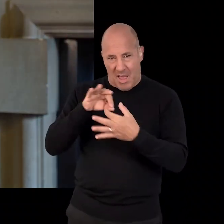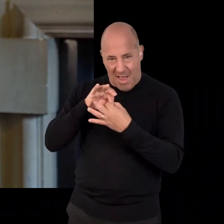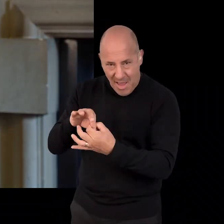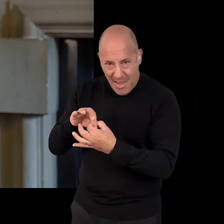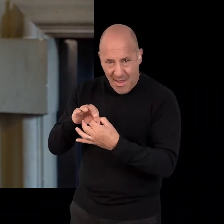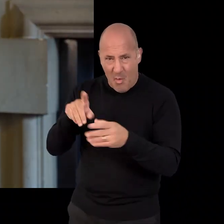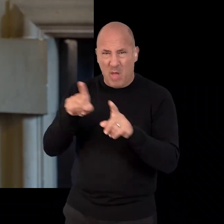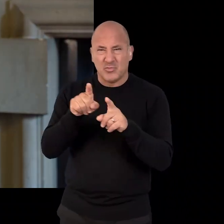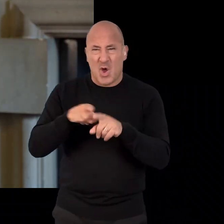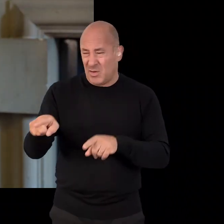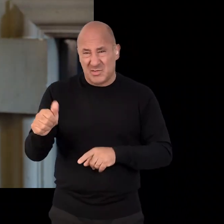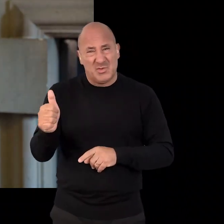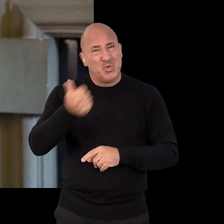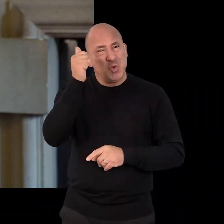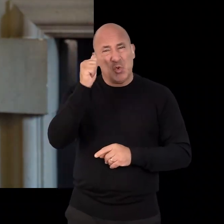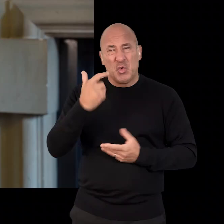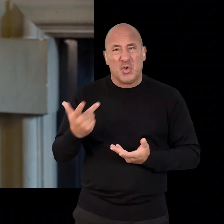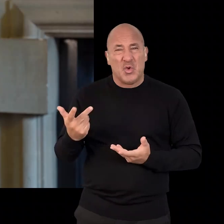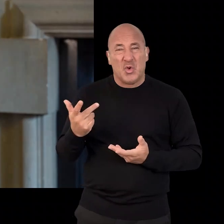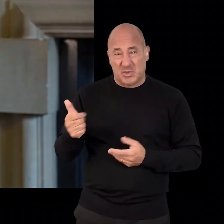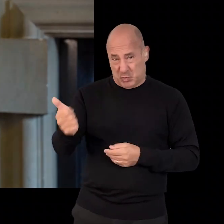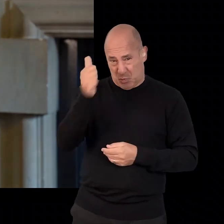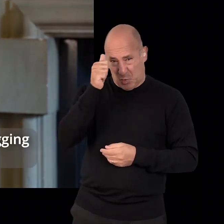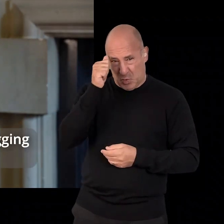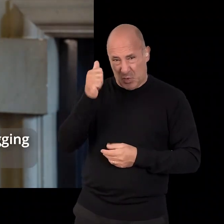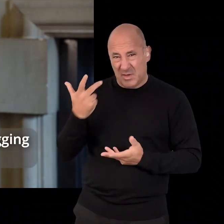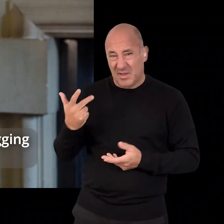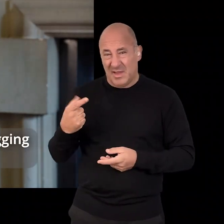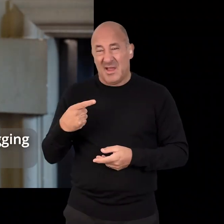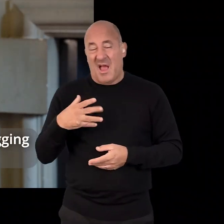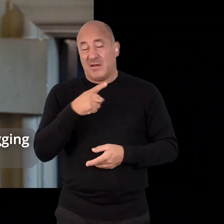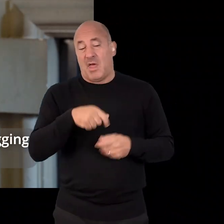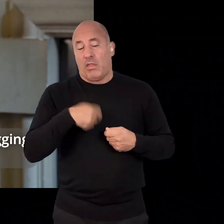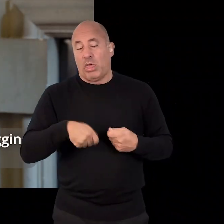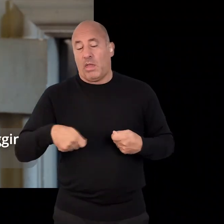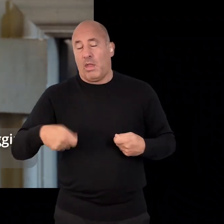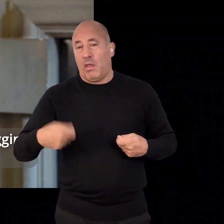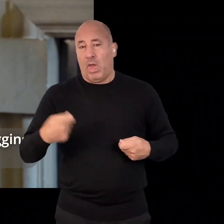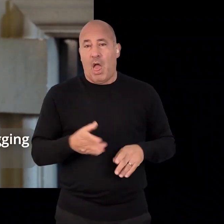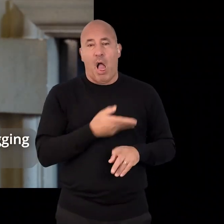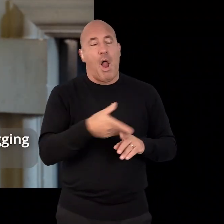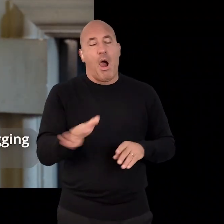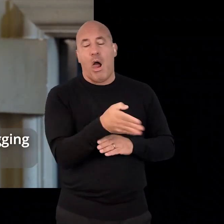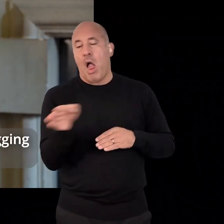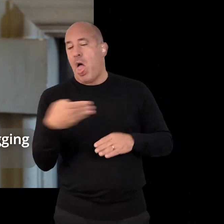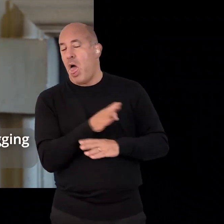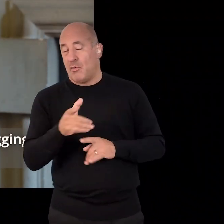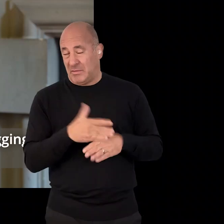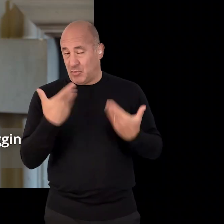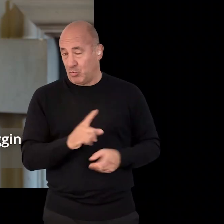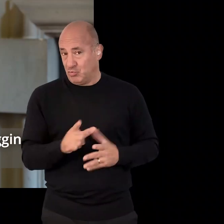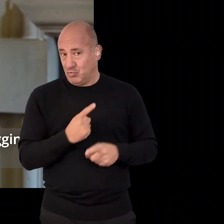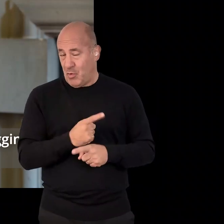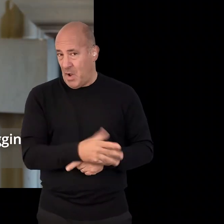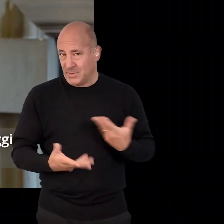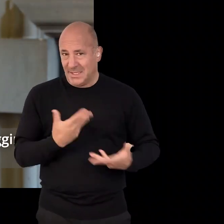her, and B, she got it, and she would know straight away, like, yeah, she's blagging it, she